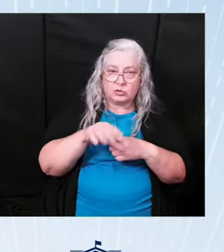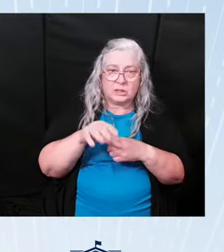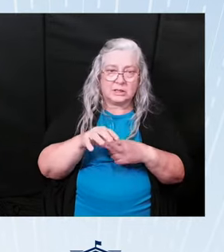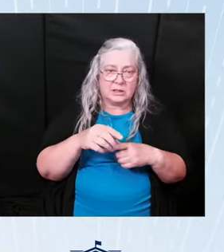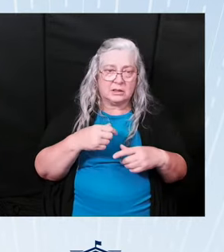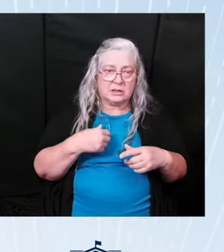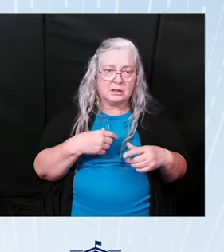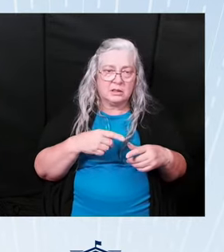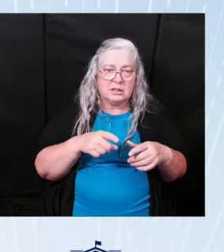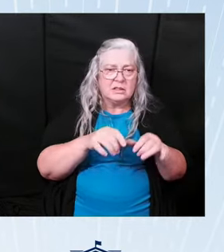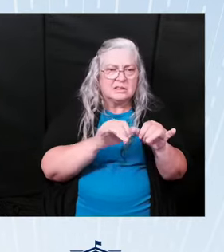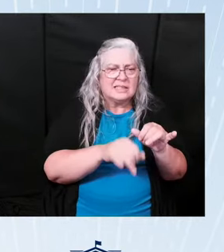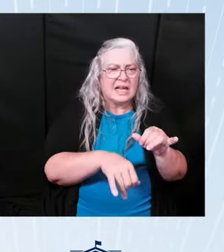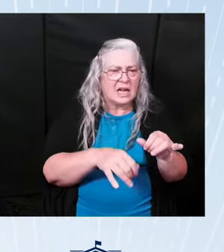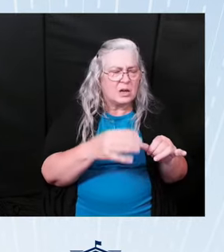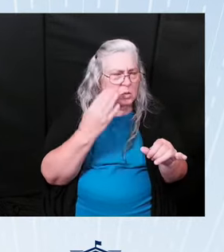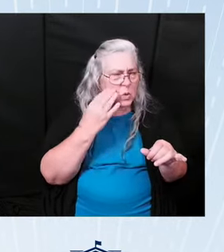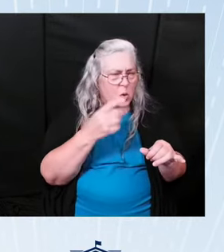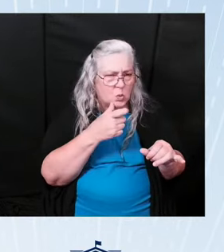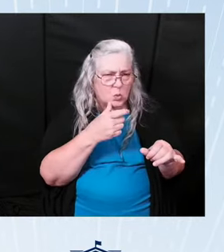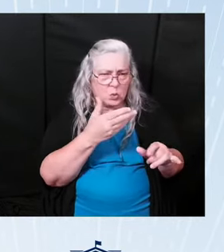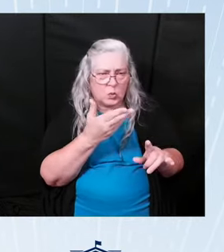move towards that. Thank you so much.